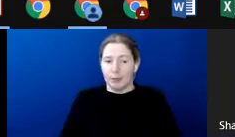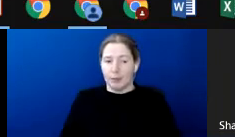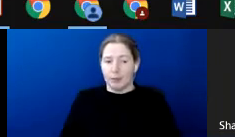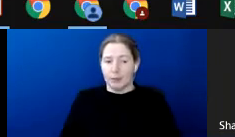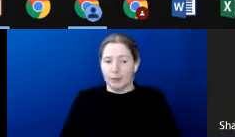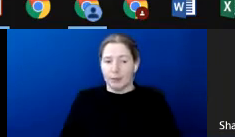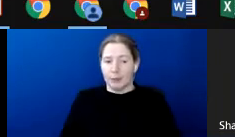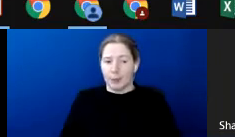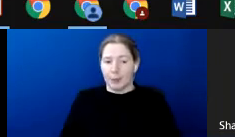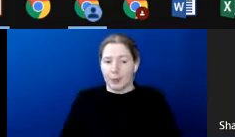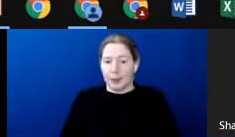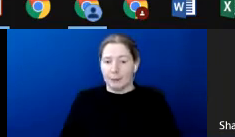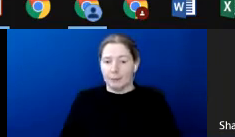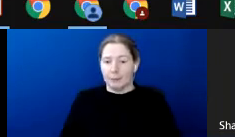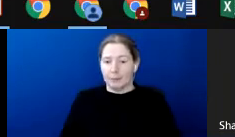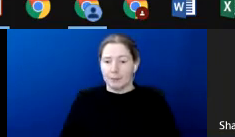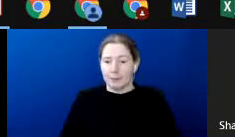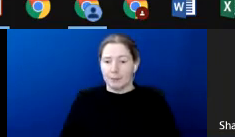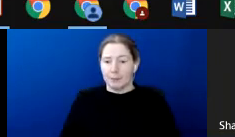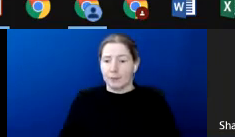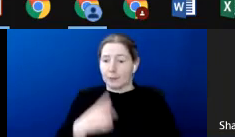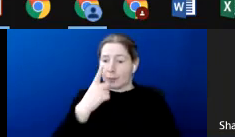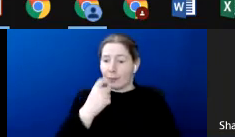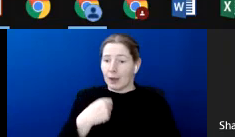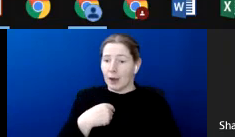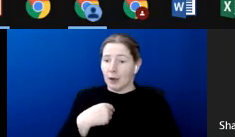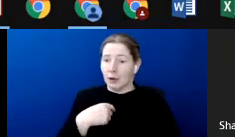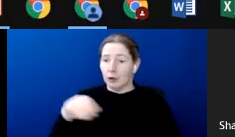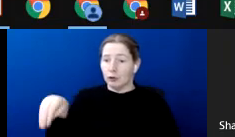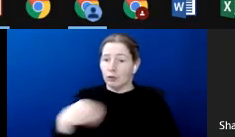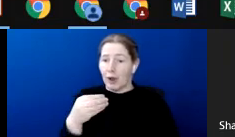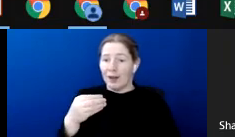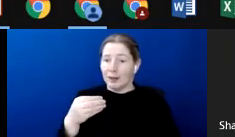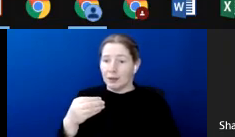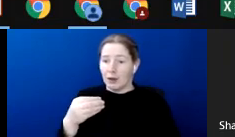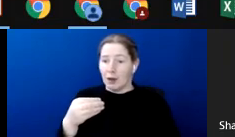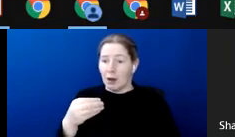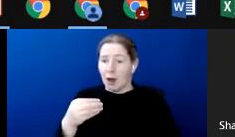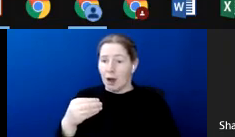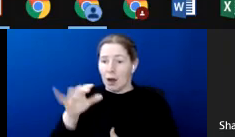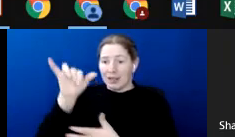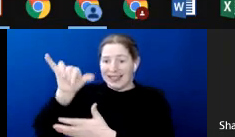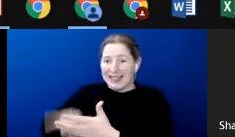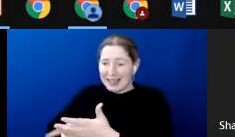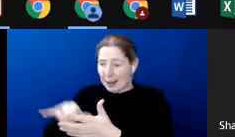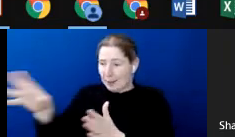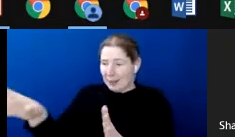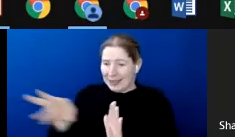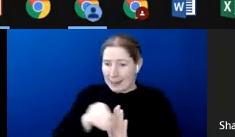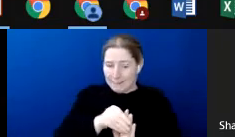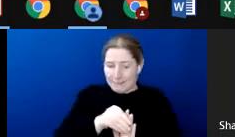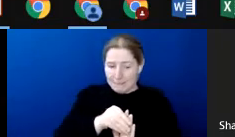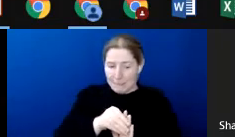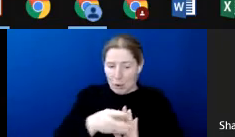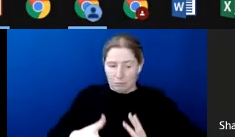There's another question. Can we import credit card statements and generate expenses from the imported statement?